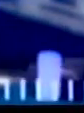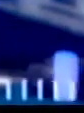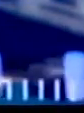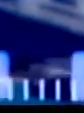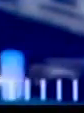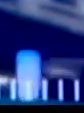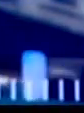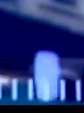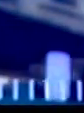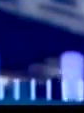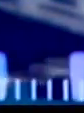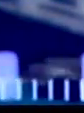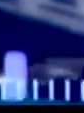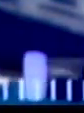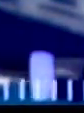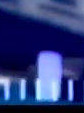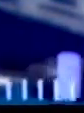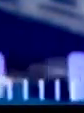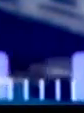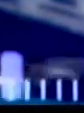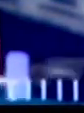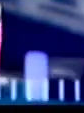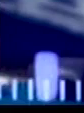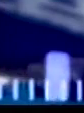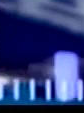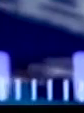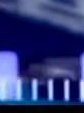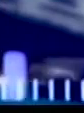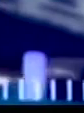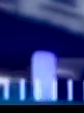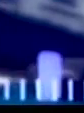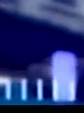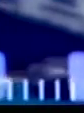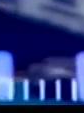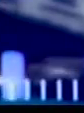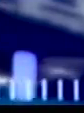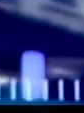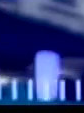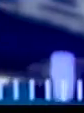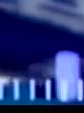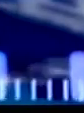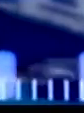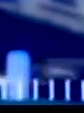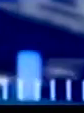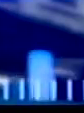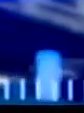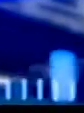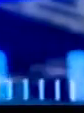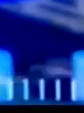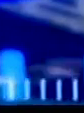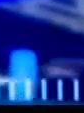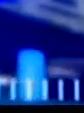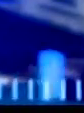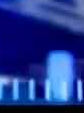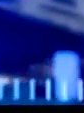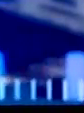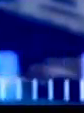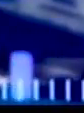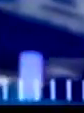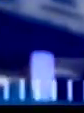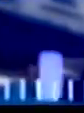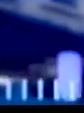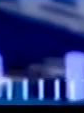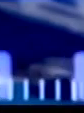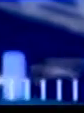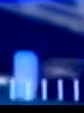was given this great vision to bring together peoples from all corners of the nation and expand the kingdom